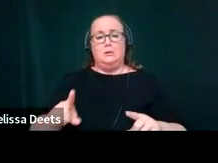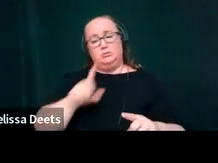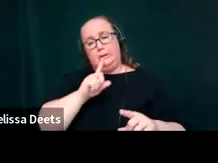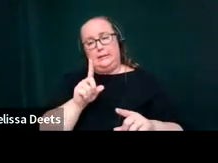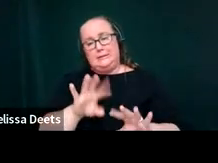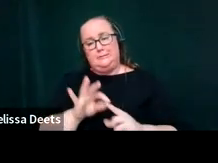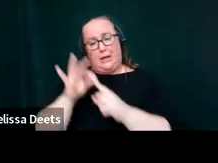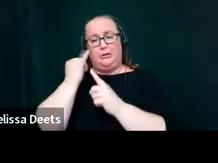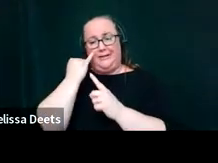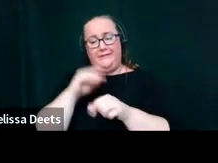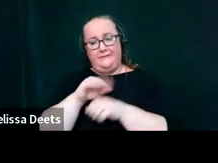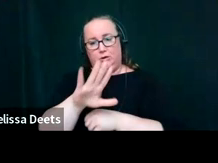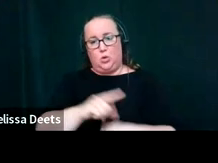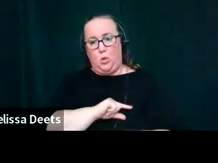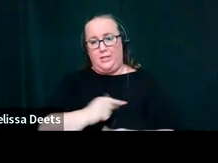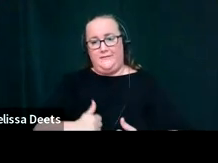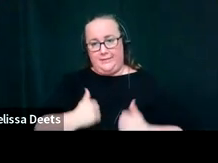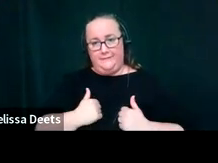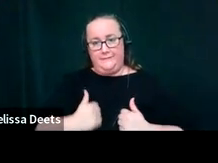on the person's quality of life.